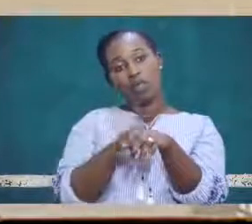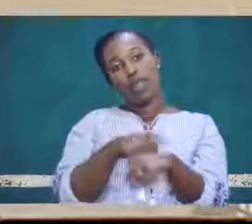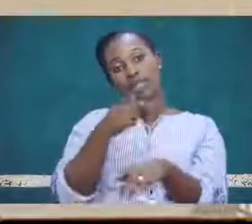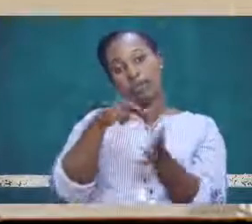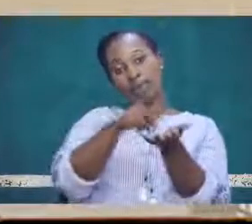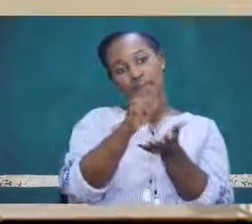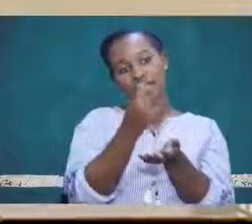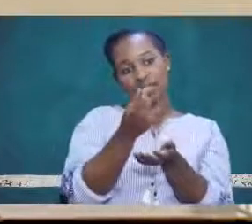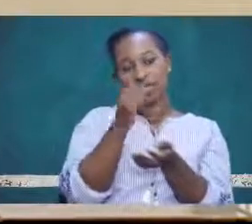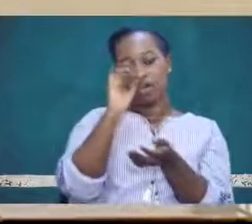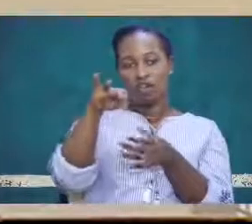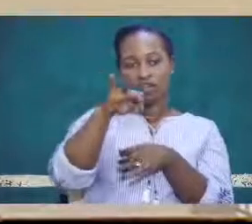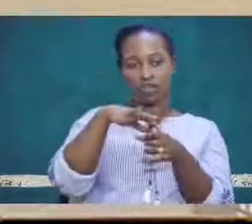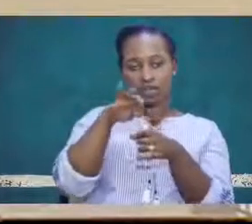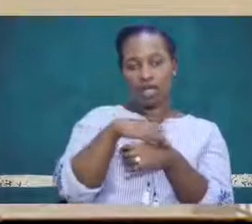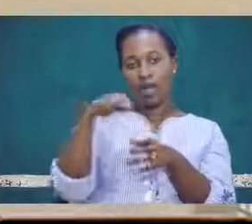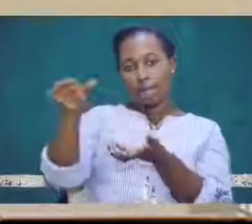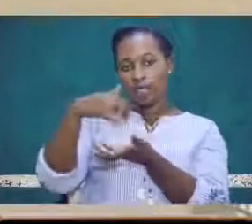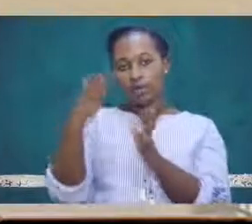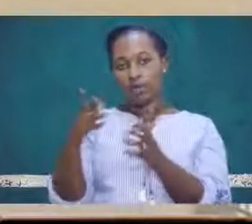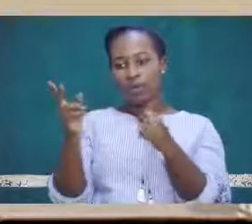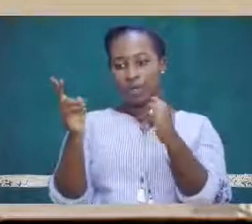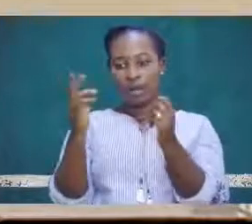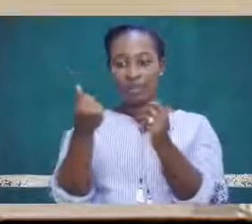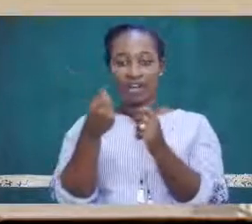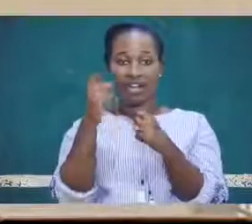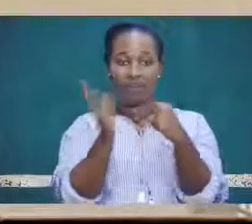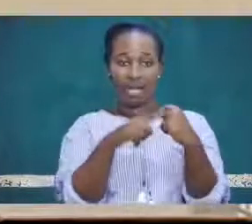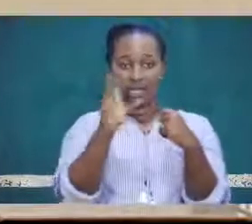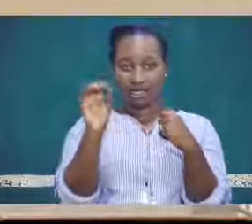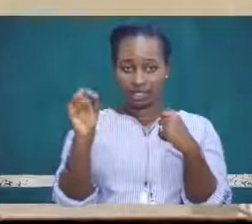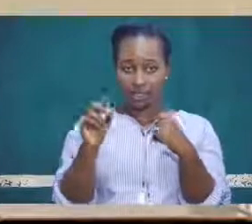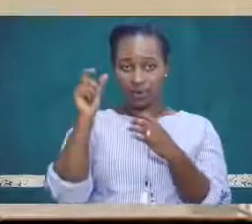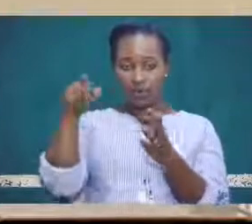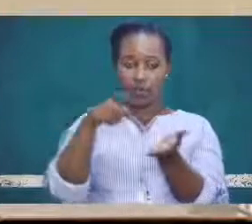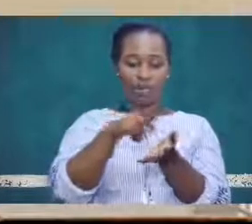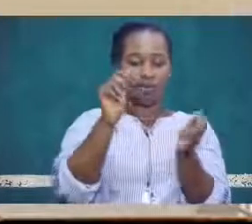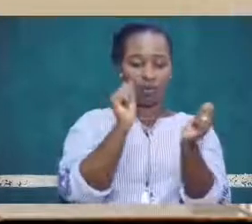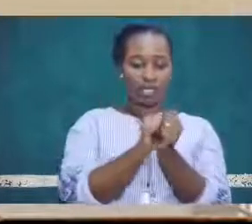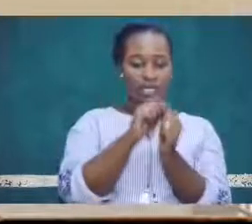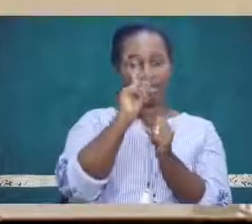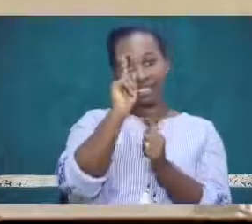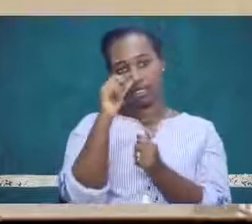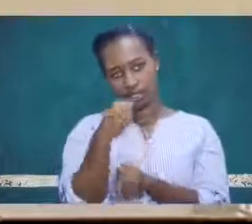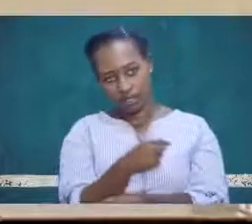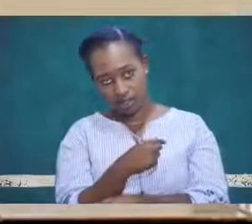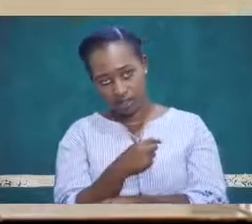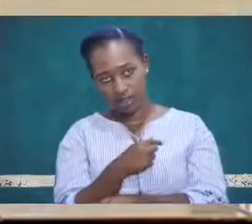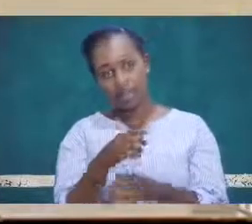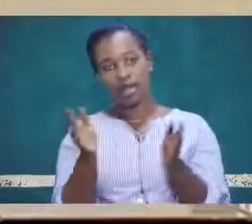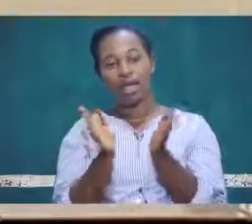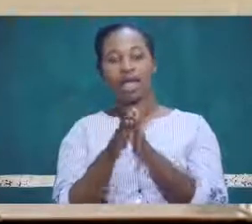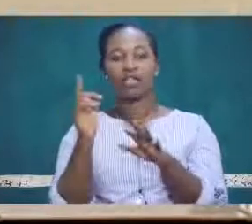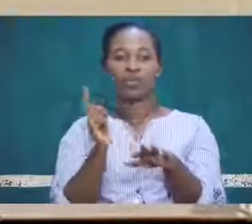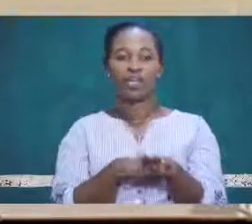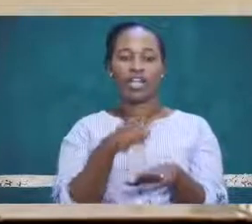price of sugar in a local market is 600, a consumer buys 10 kilograms. And when